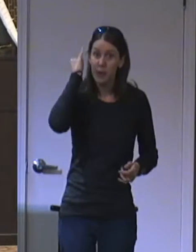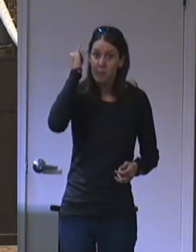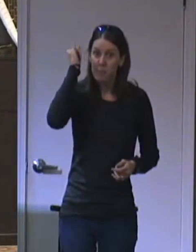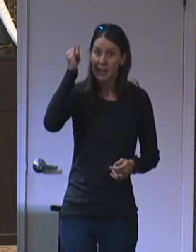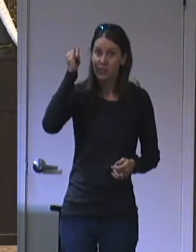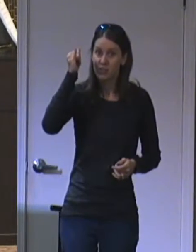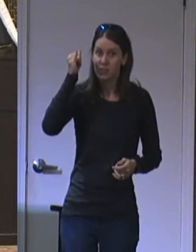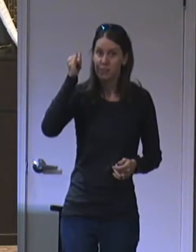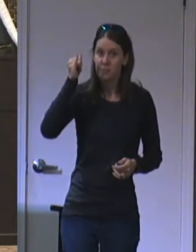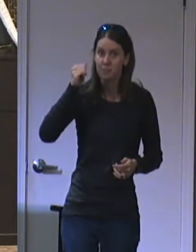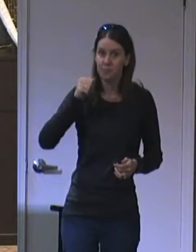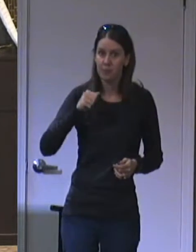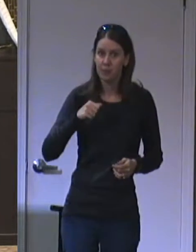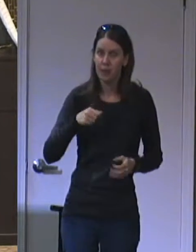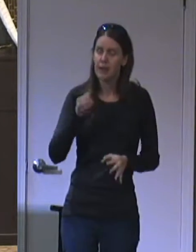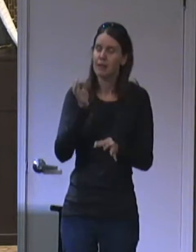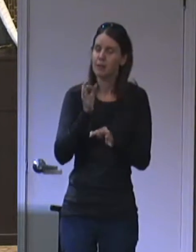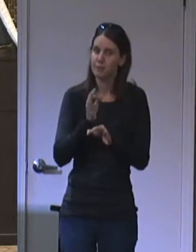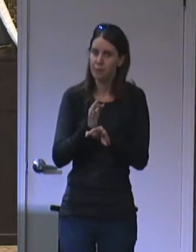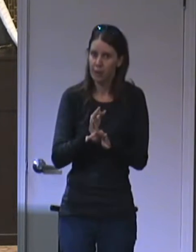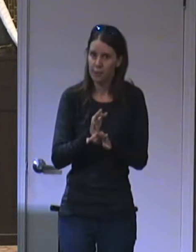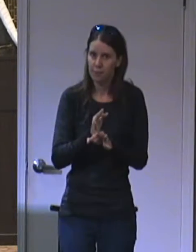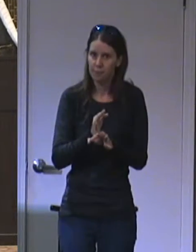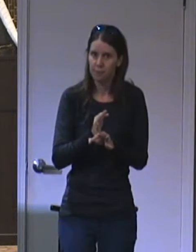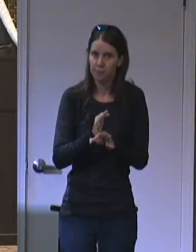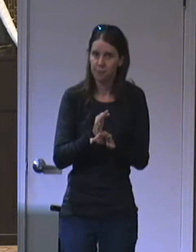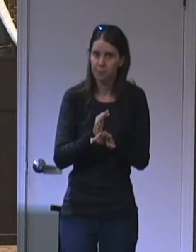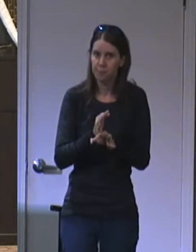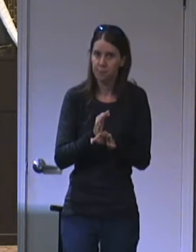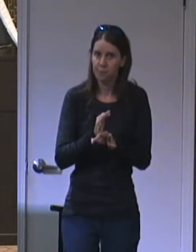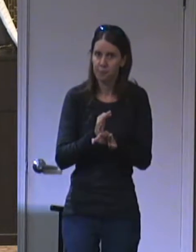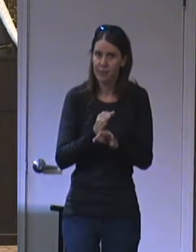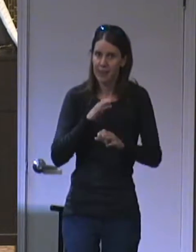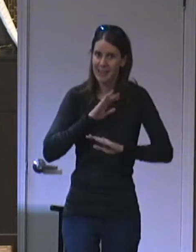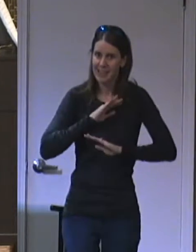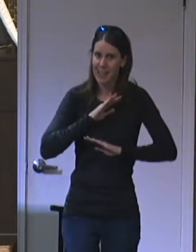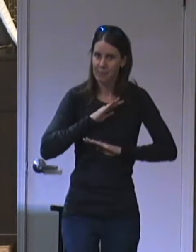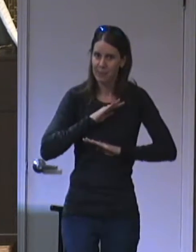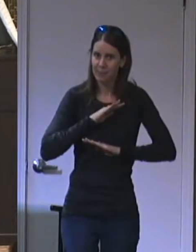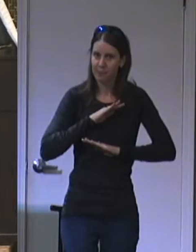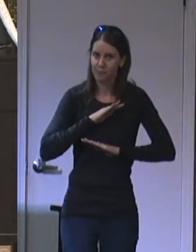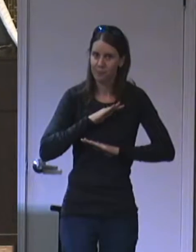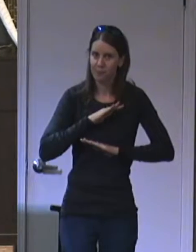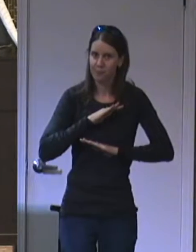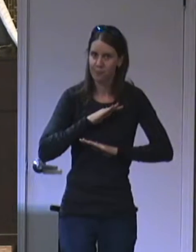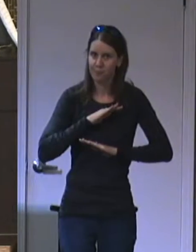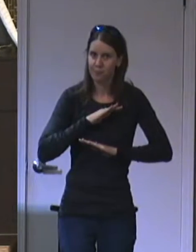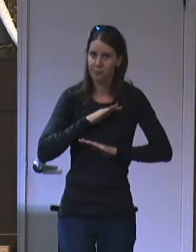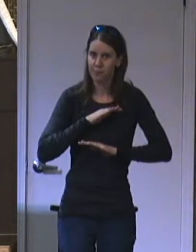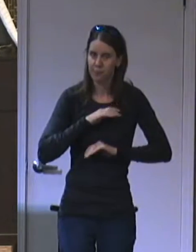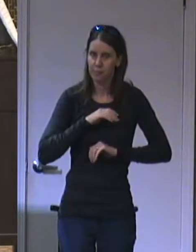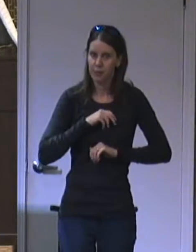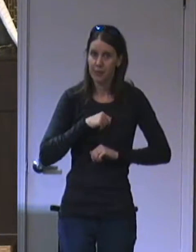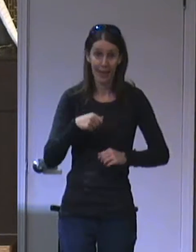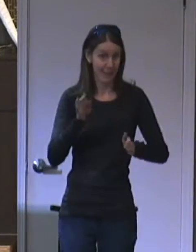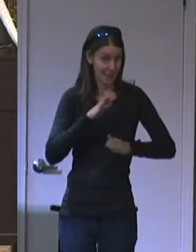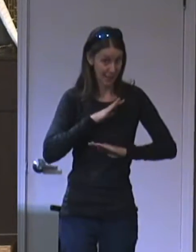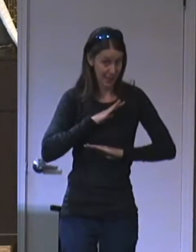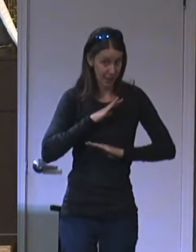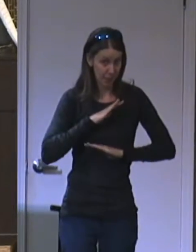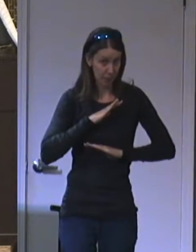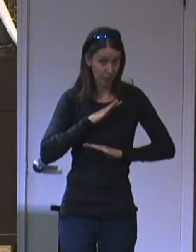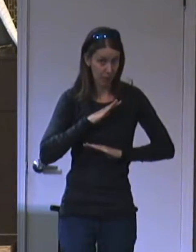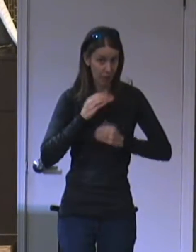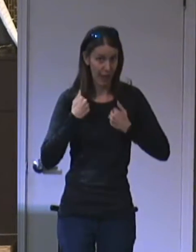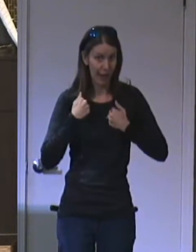imagined. You see, in faith, there is contentment. And in contentment,